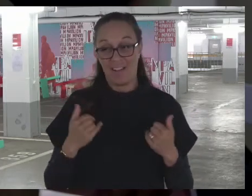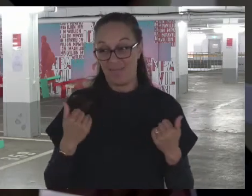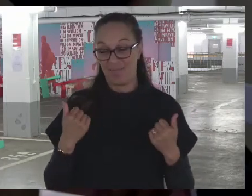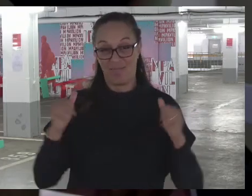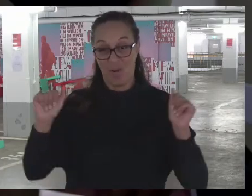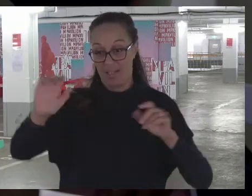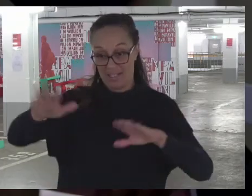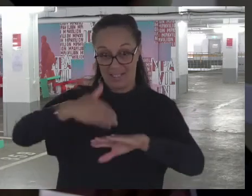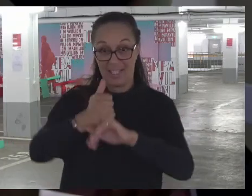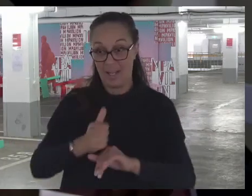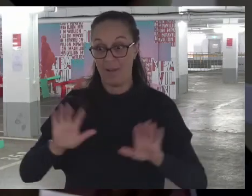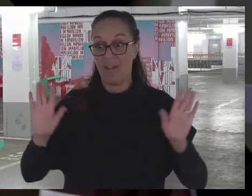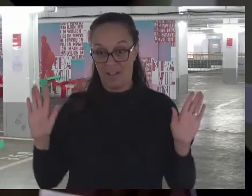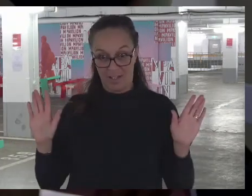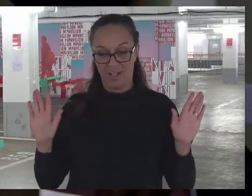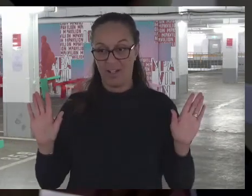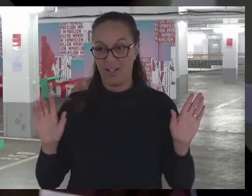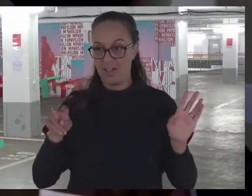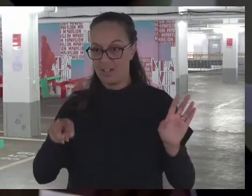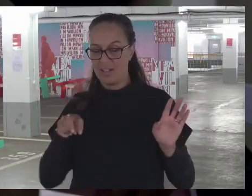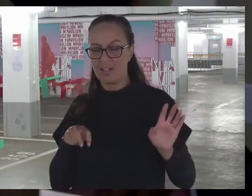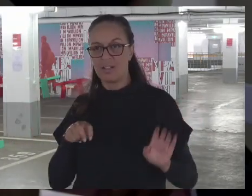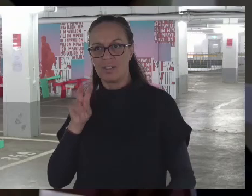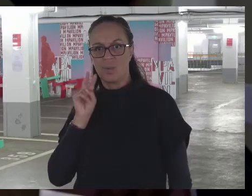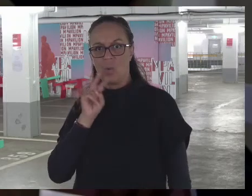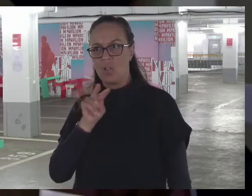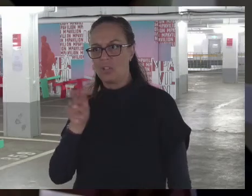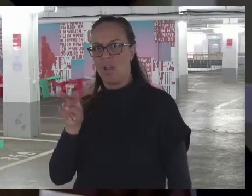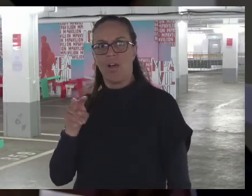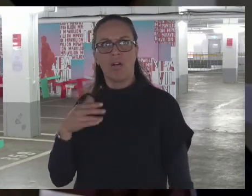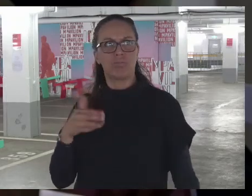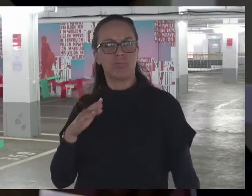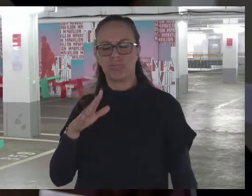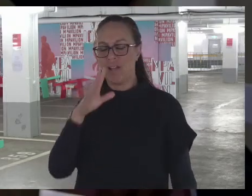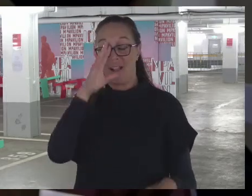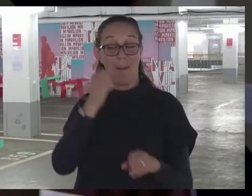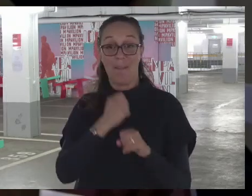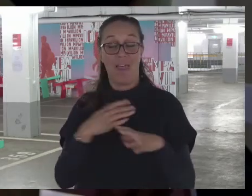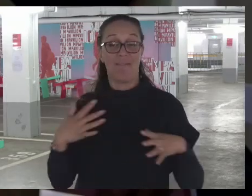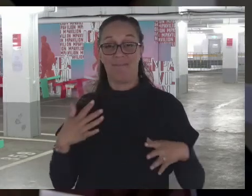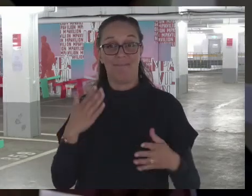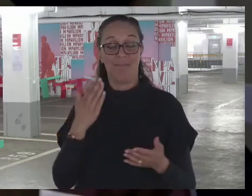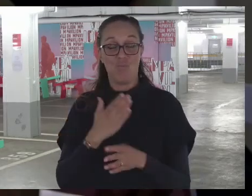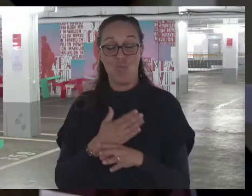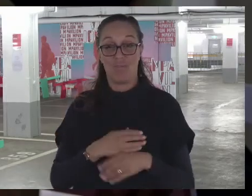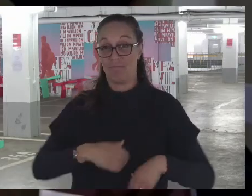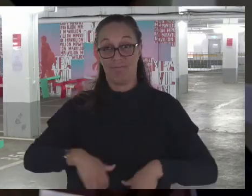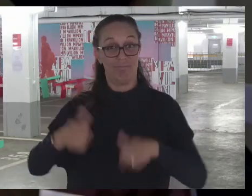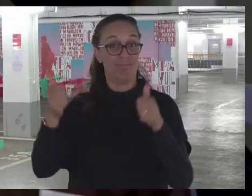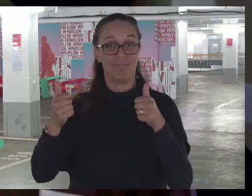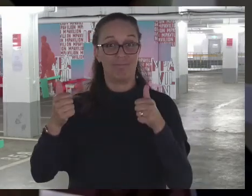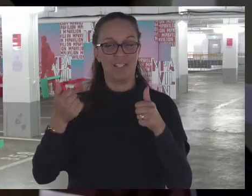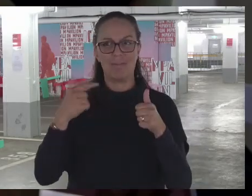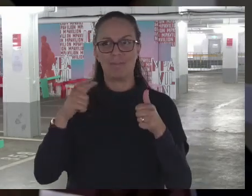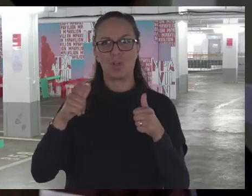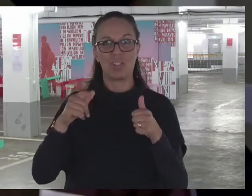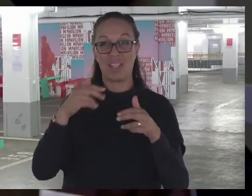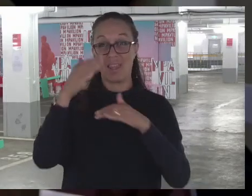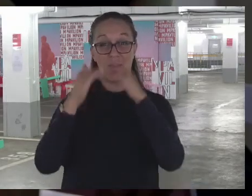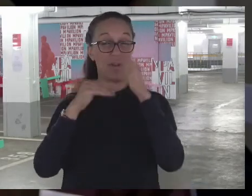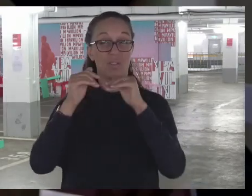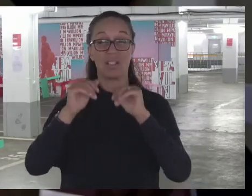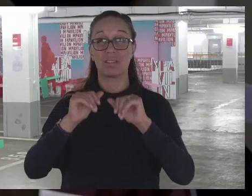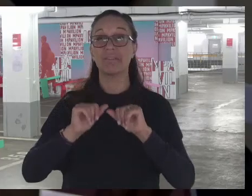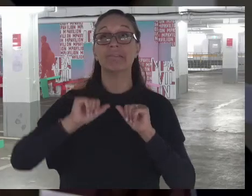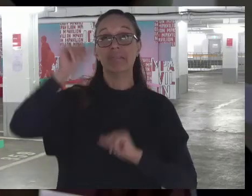worked, because it's the first time I'd seen it up, and, you know, it all kind of it seemed to sort of work with the building, because it's such a big building to sort of